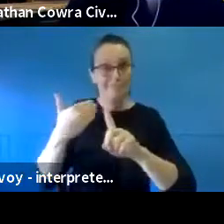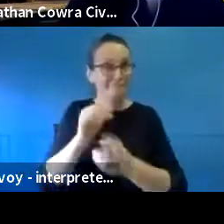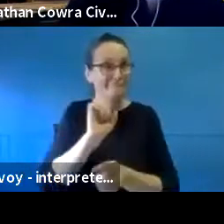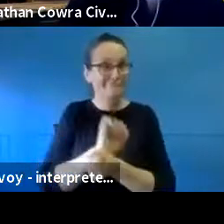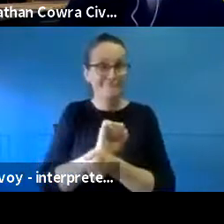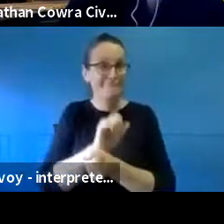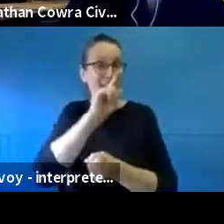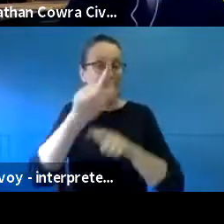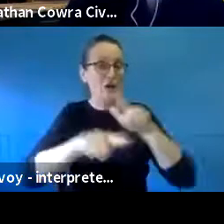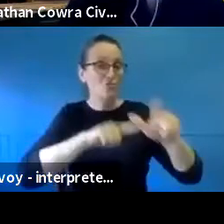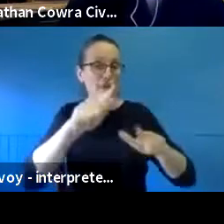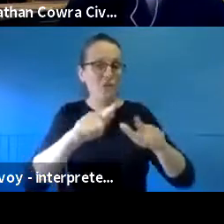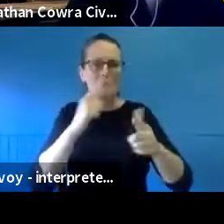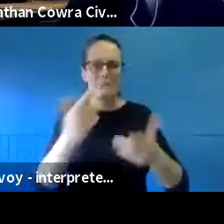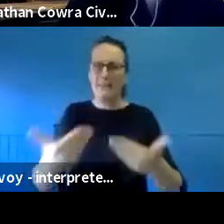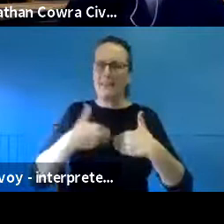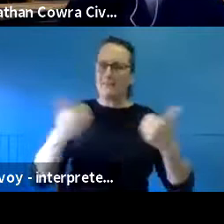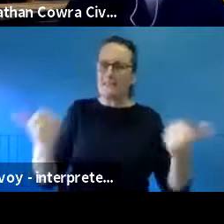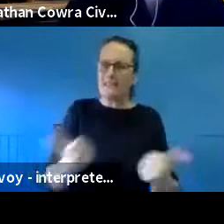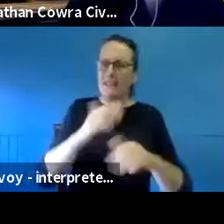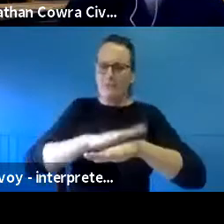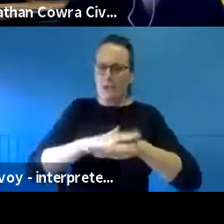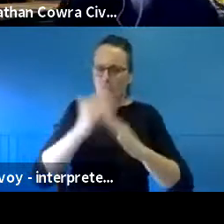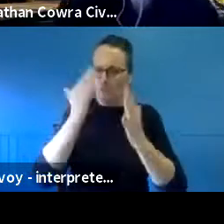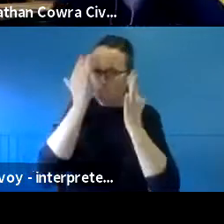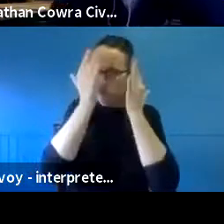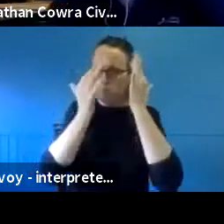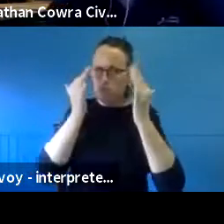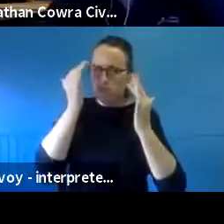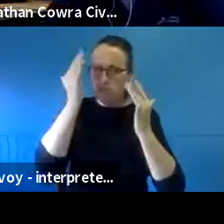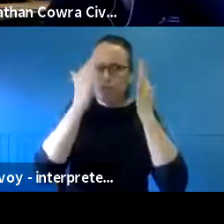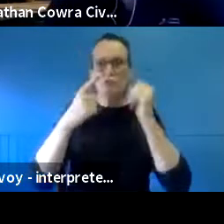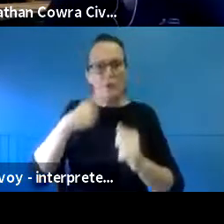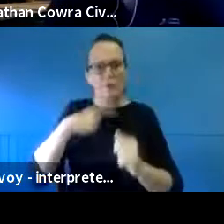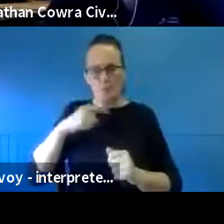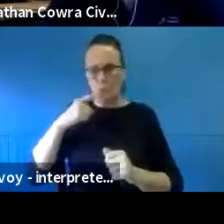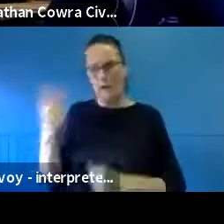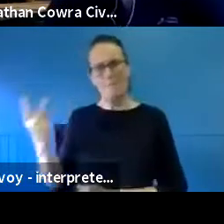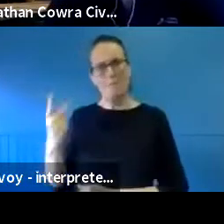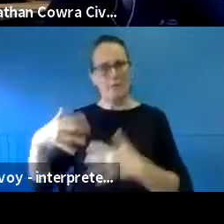had really solid time to focus. And that's what's, I guess, contributed to making this happen now.